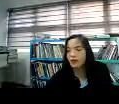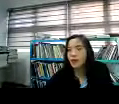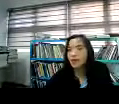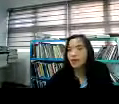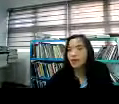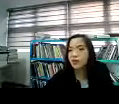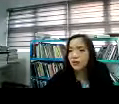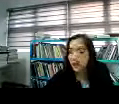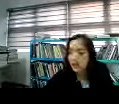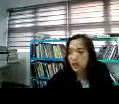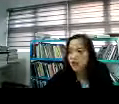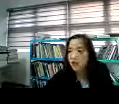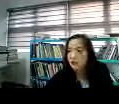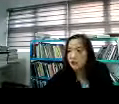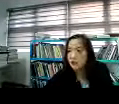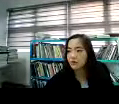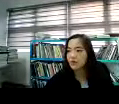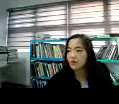want us to add some